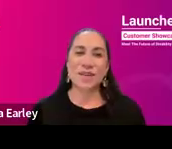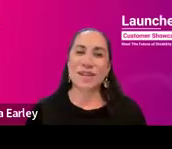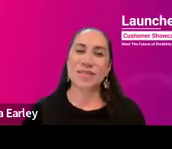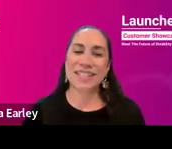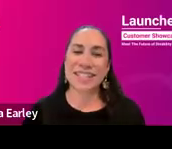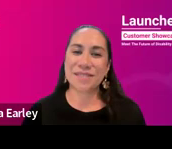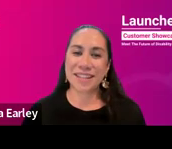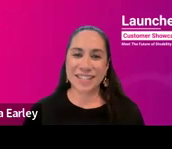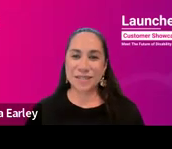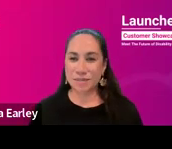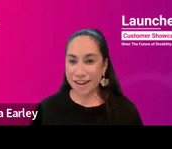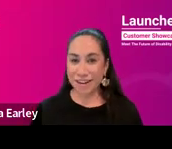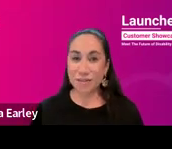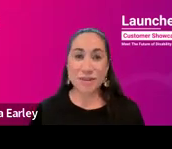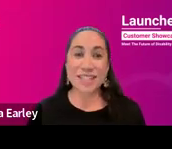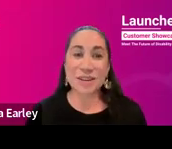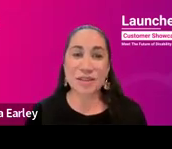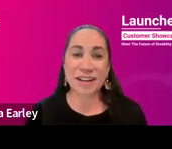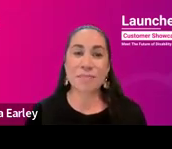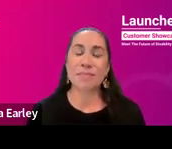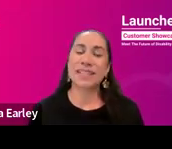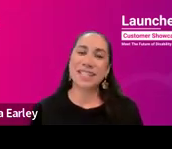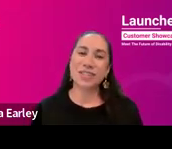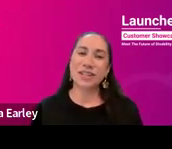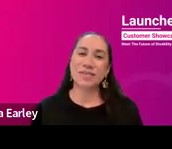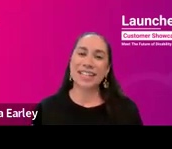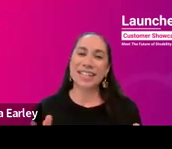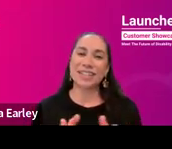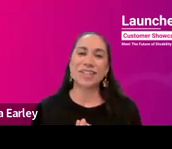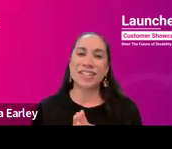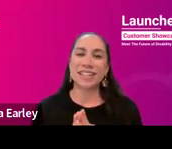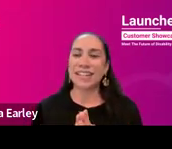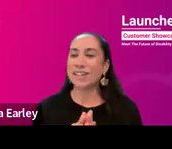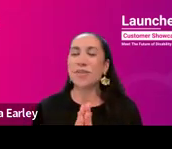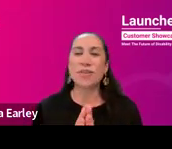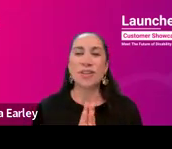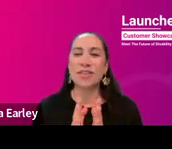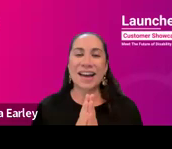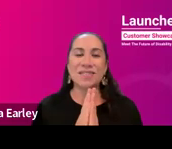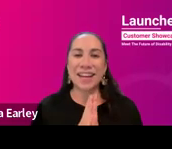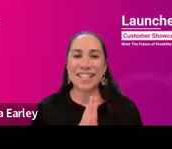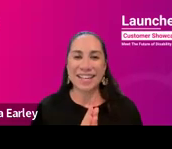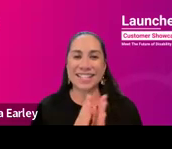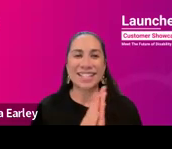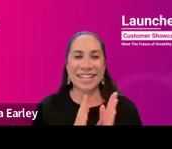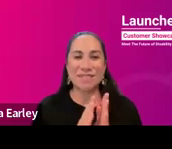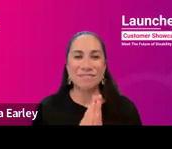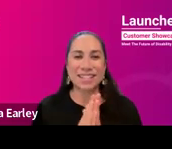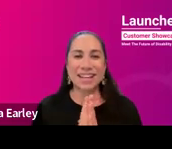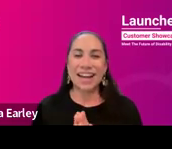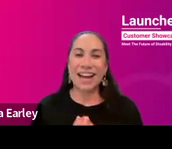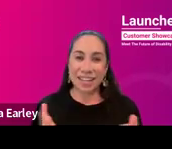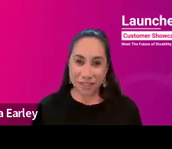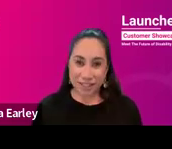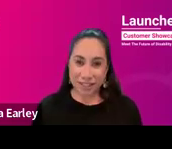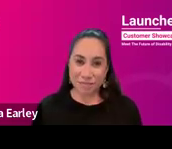Thank you so much for sticking with us as we run a few minutes over, but please join me in congratulating all of our fantastic